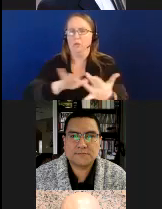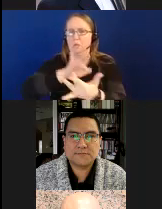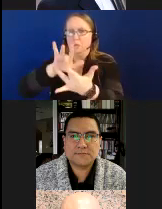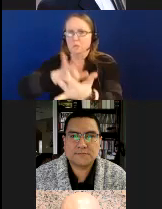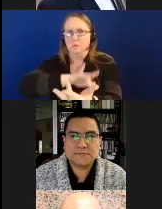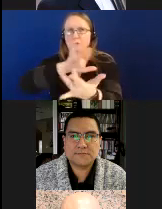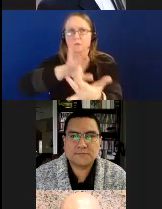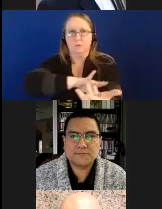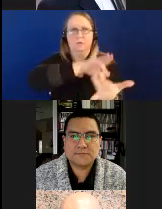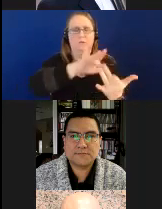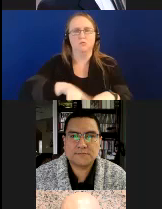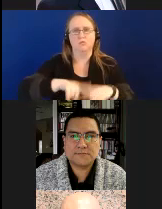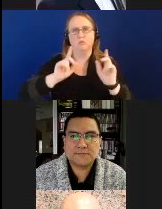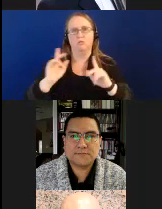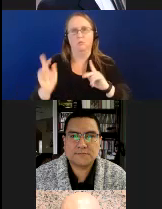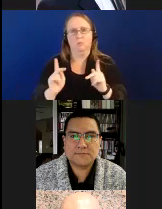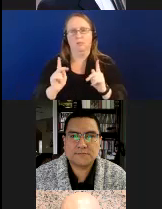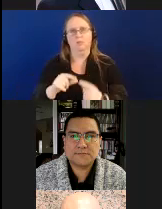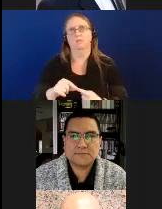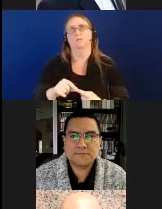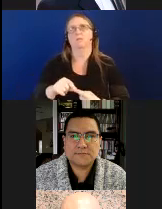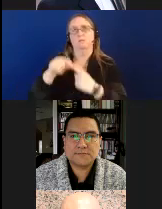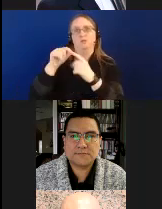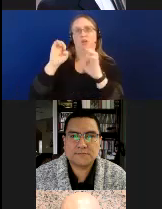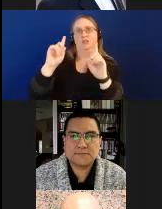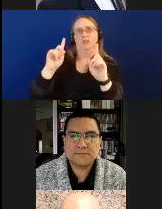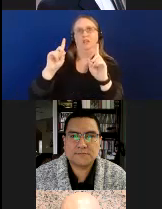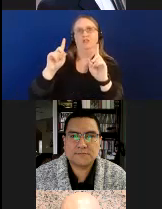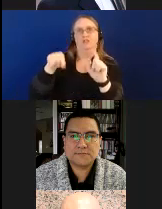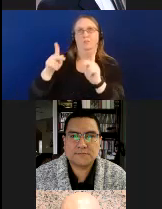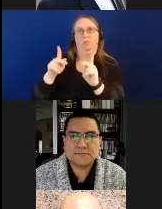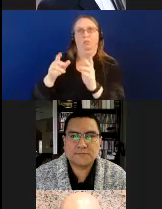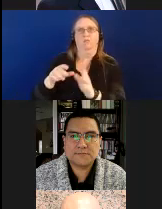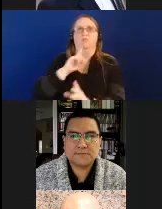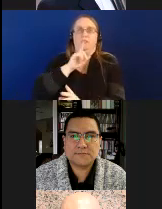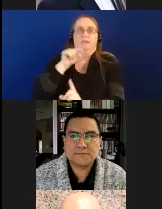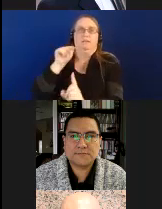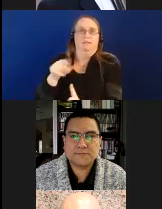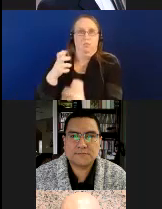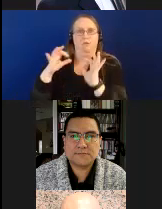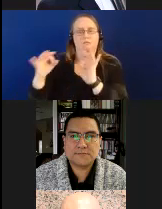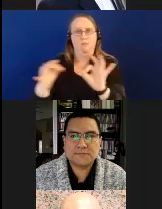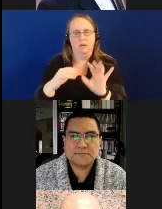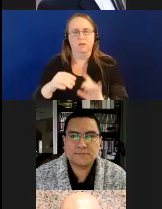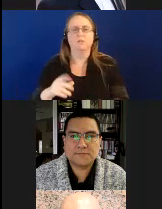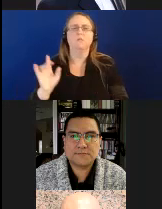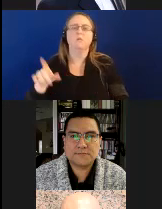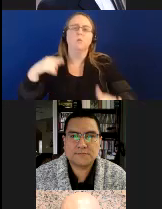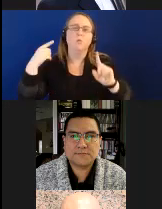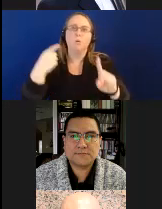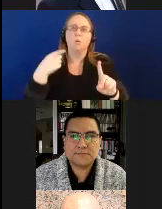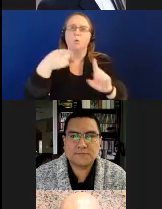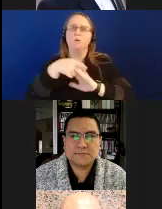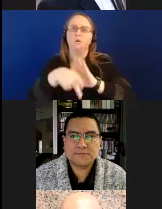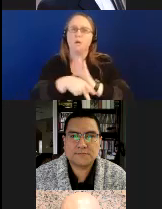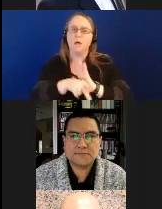different folks, particularly special education educators, so that we can get some feedback on this. The goal of the policy is to provide